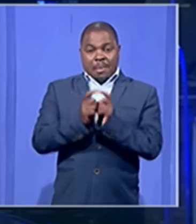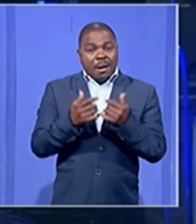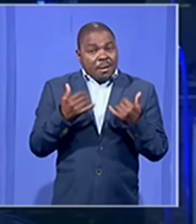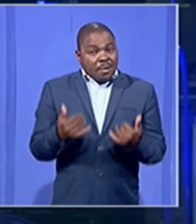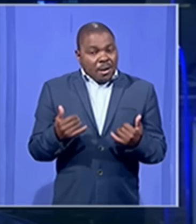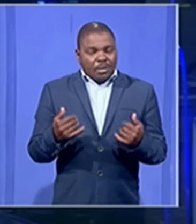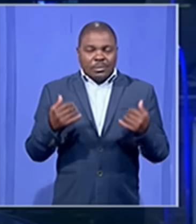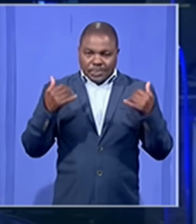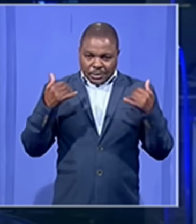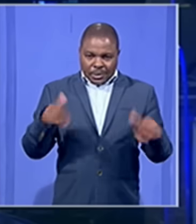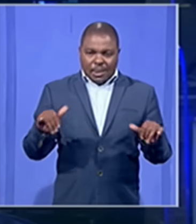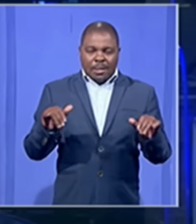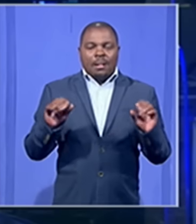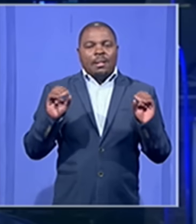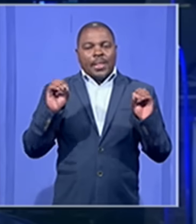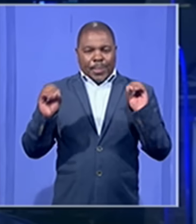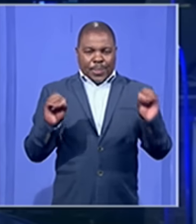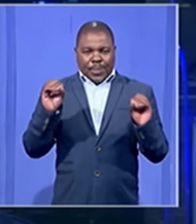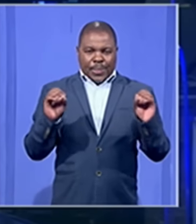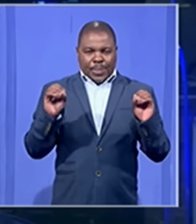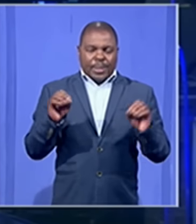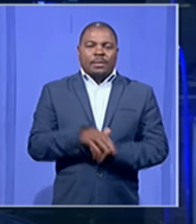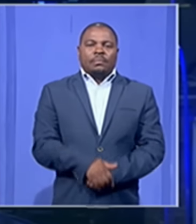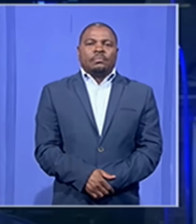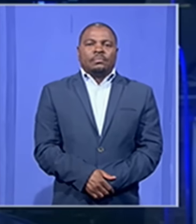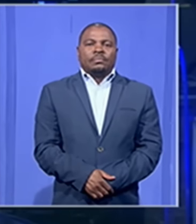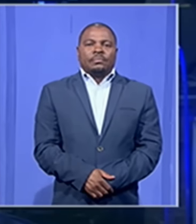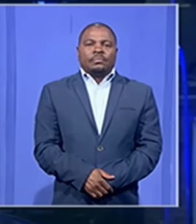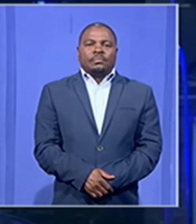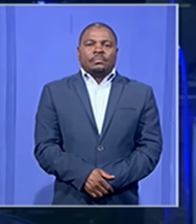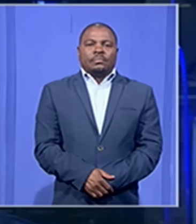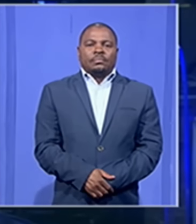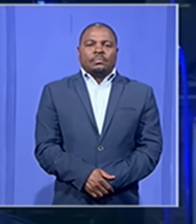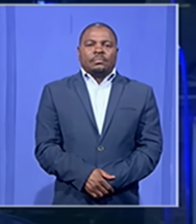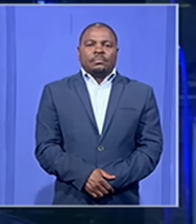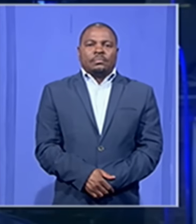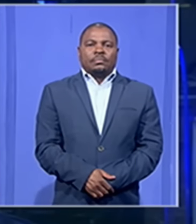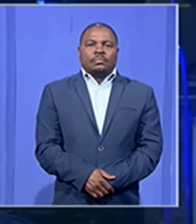di santse di palelane le fela go se tlhopha.